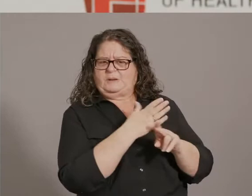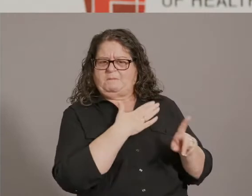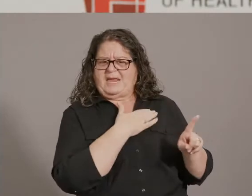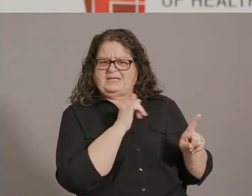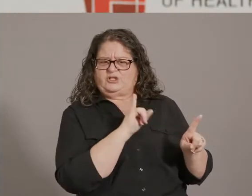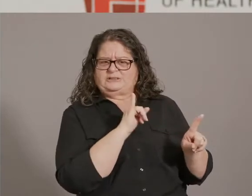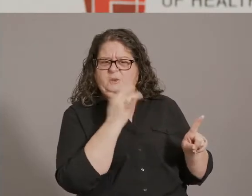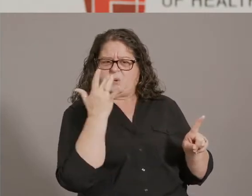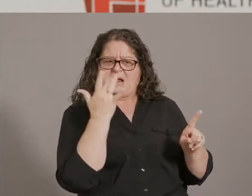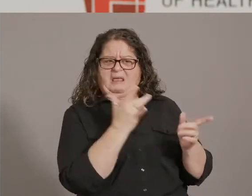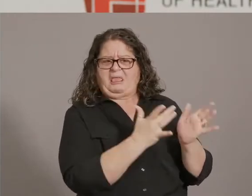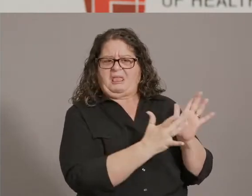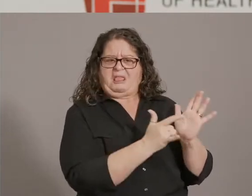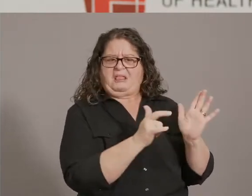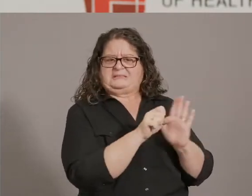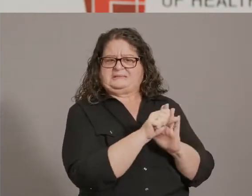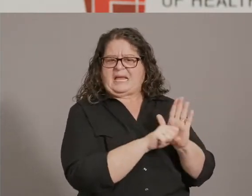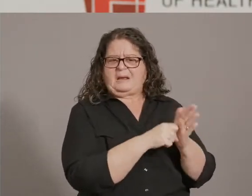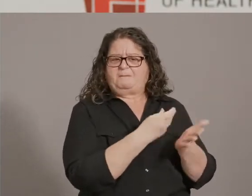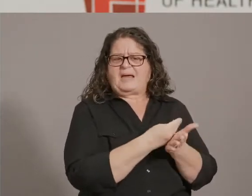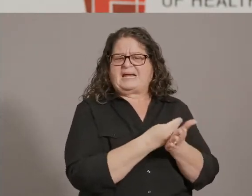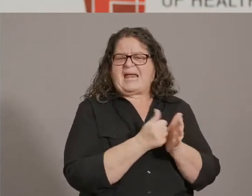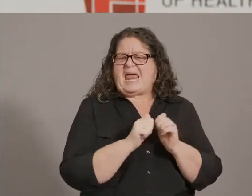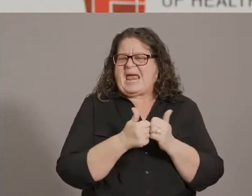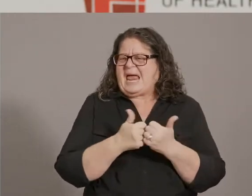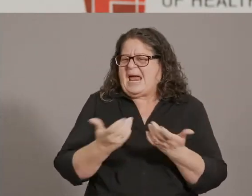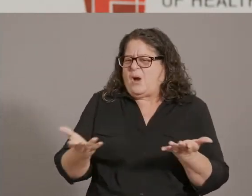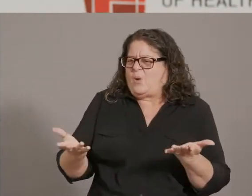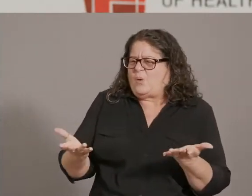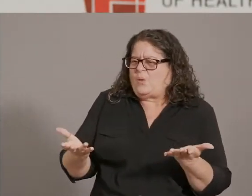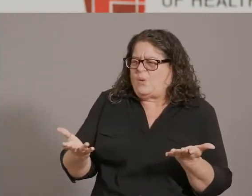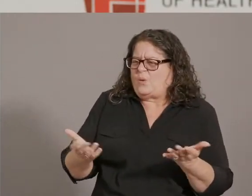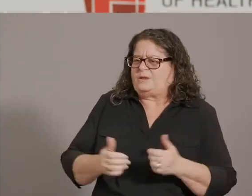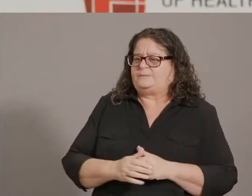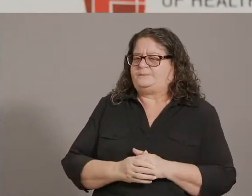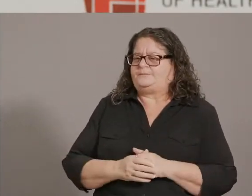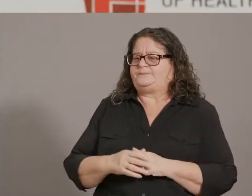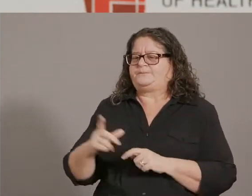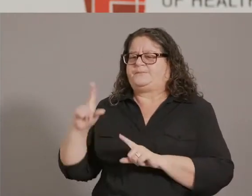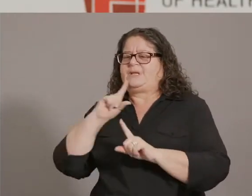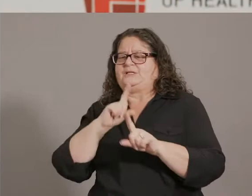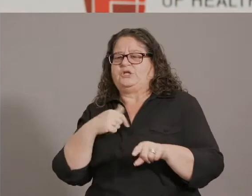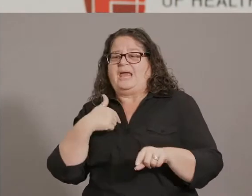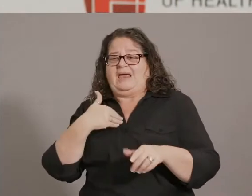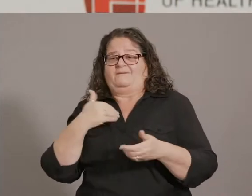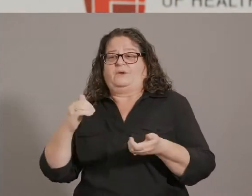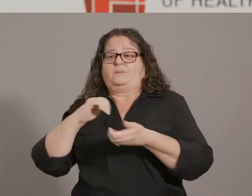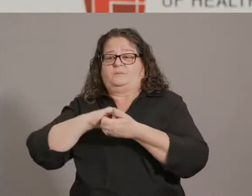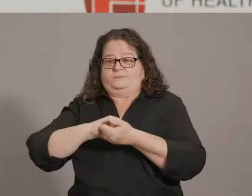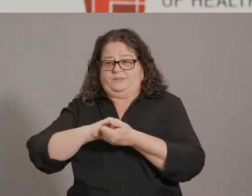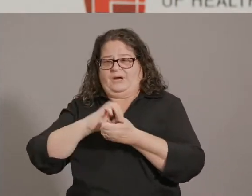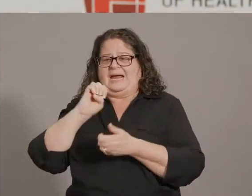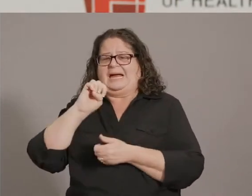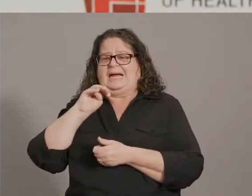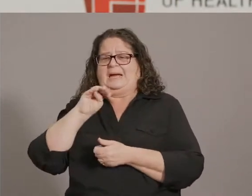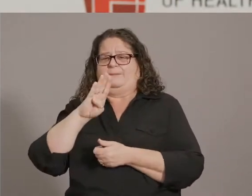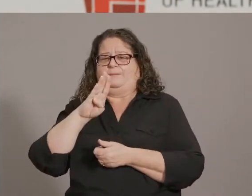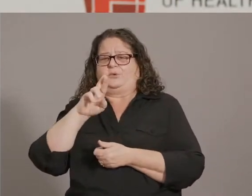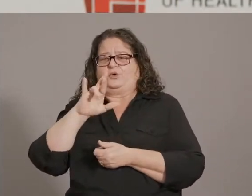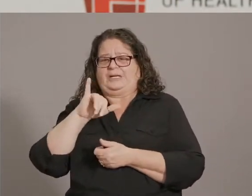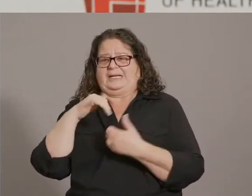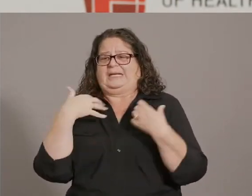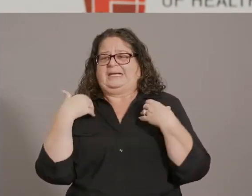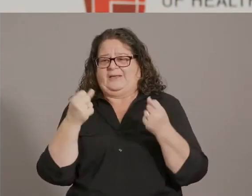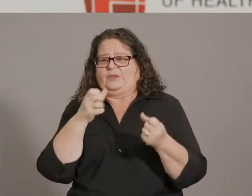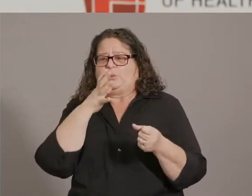partnered with some partners, just like you said. Like, so Embry Women's Health does look at the health insurance, and in order to be eligible for